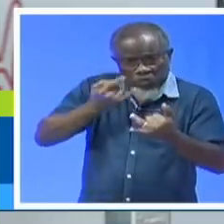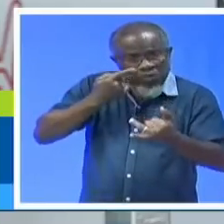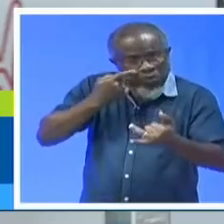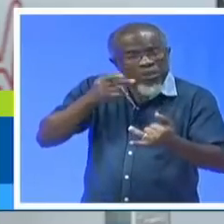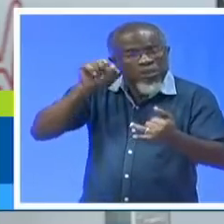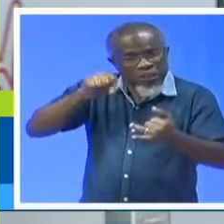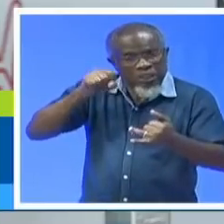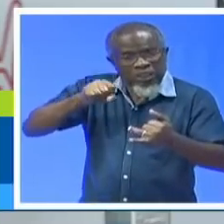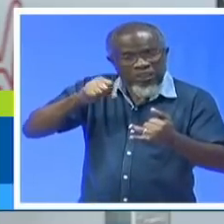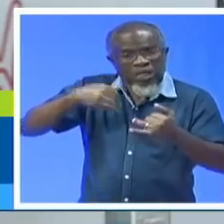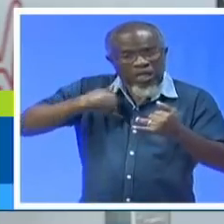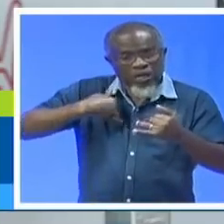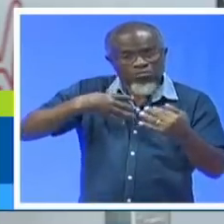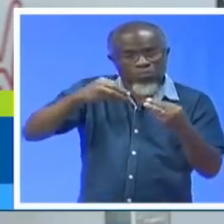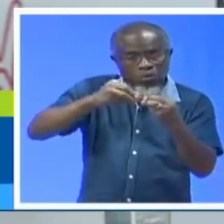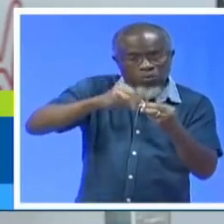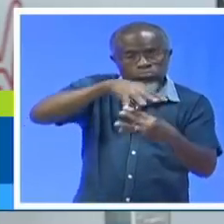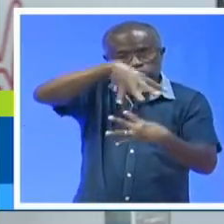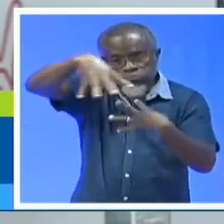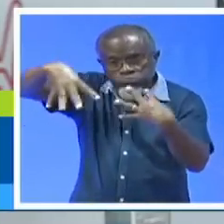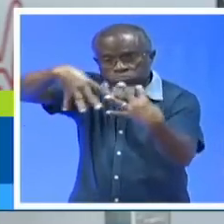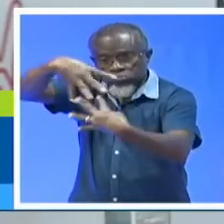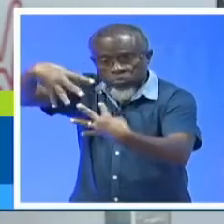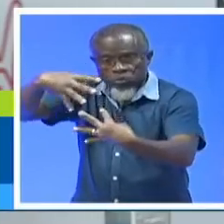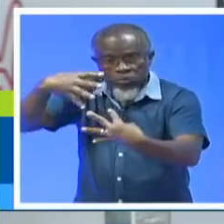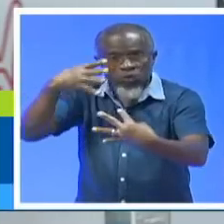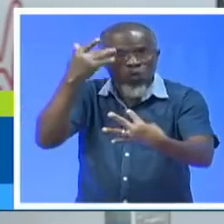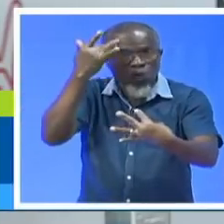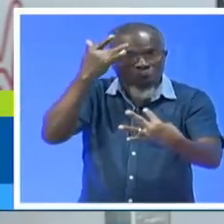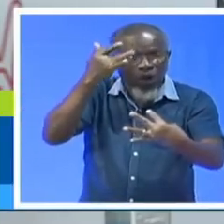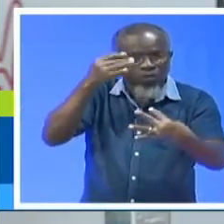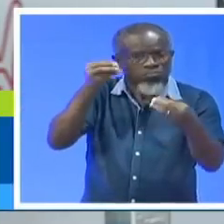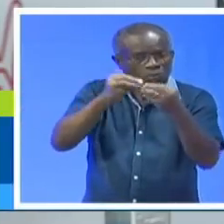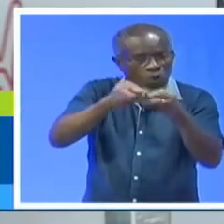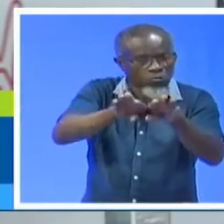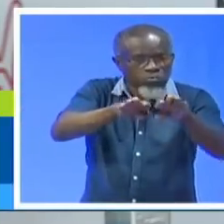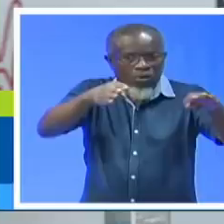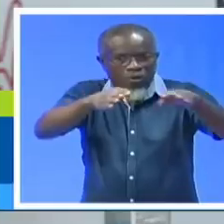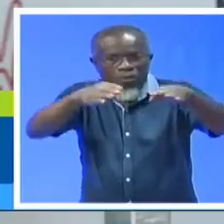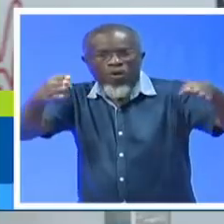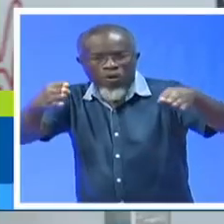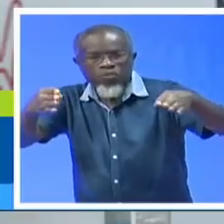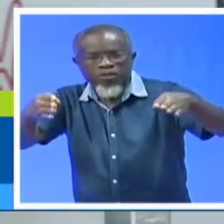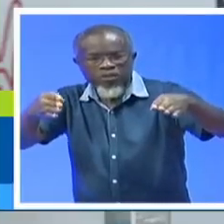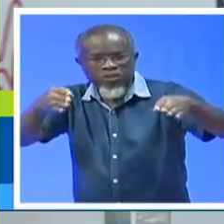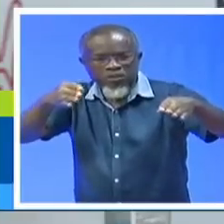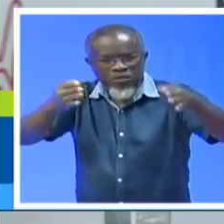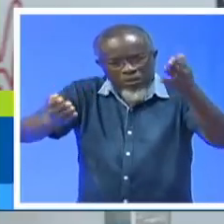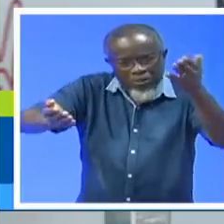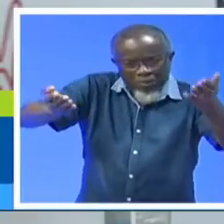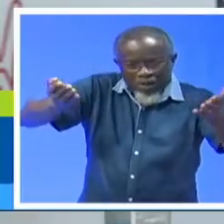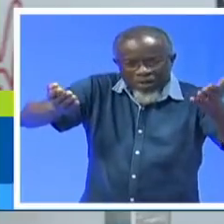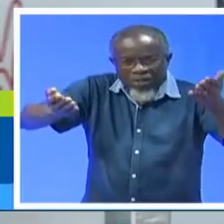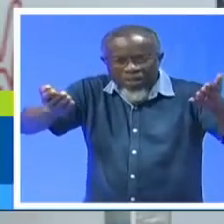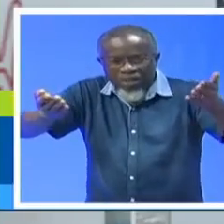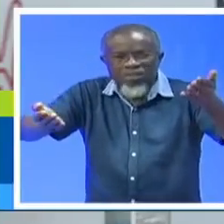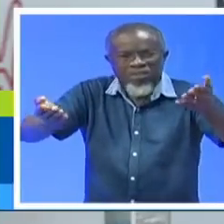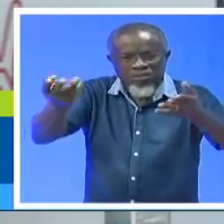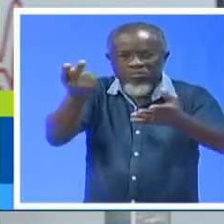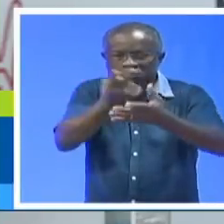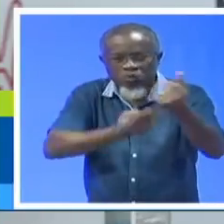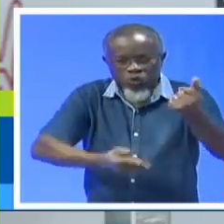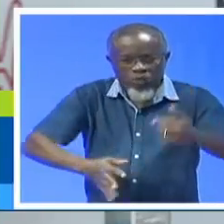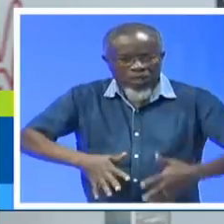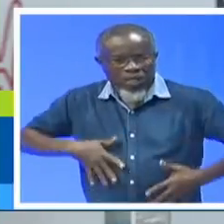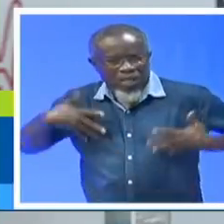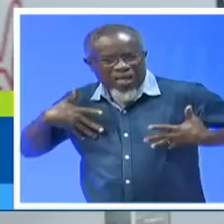as the economy opens up and as we attempt to balance the lives and livelihoods conversation that you've heard the Prime Minister and the Minister